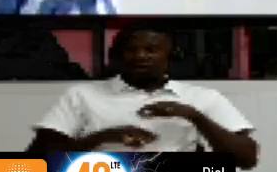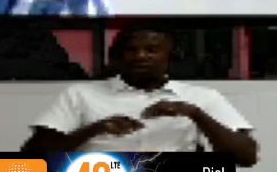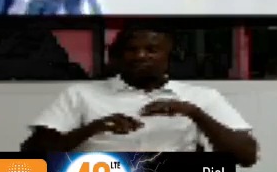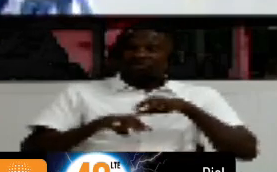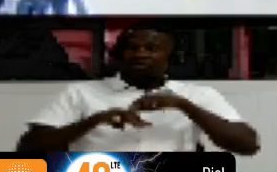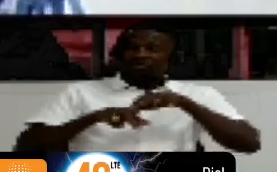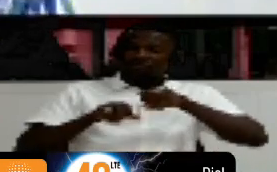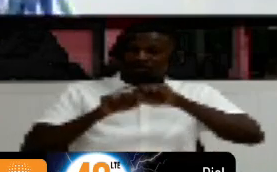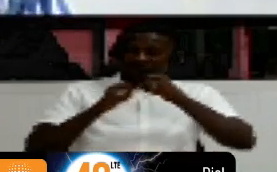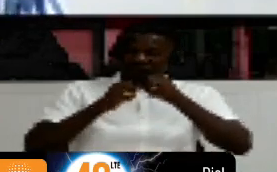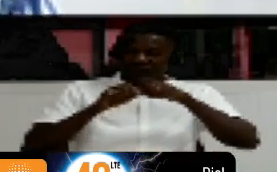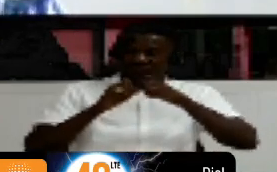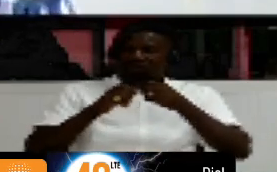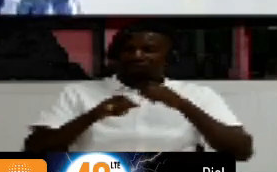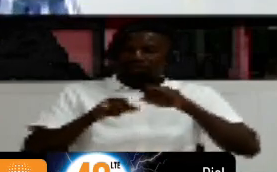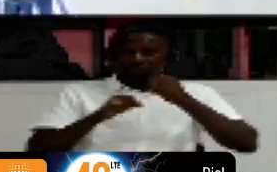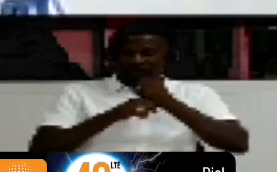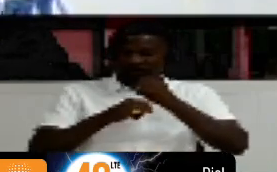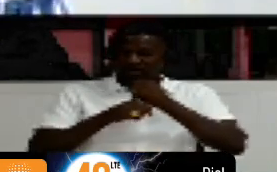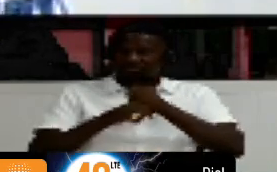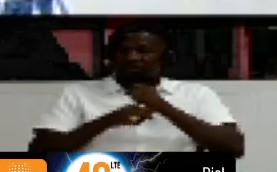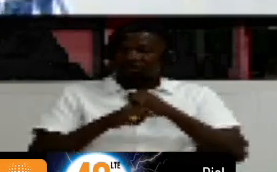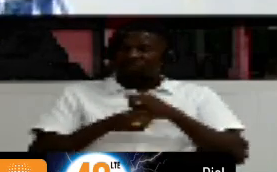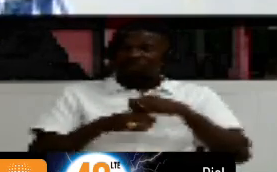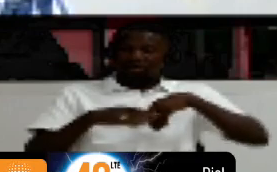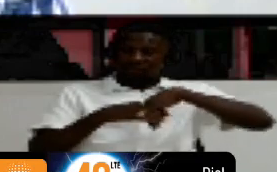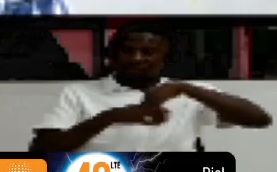an external fixation.